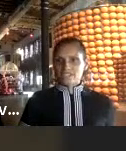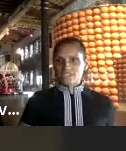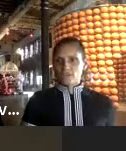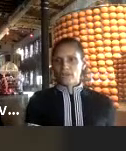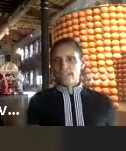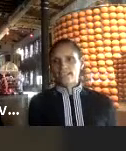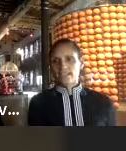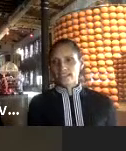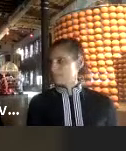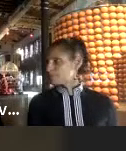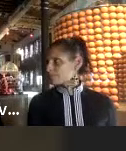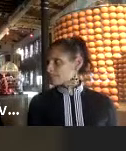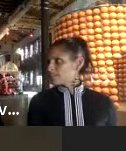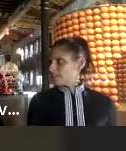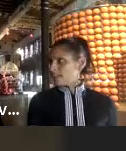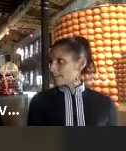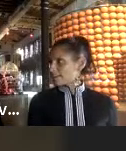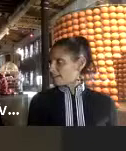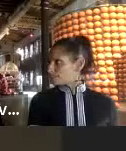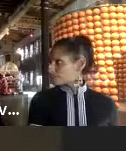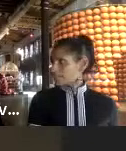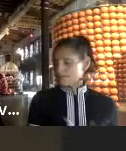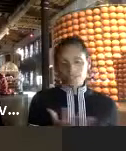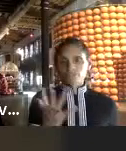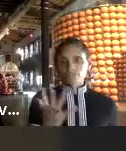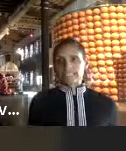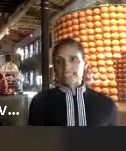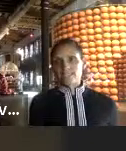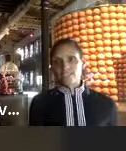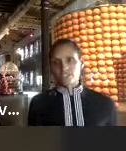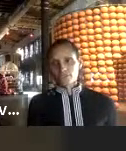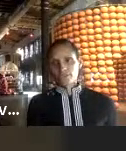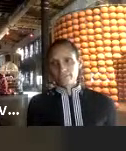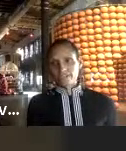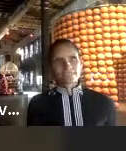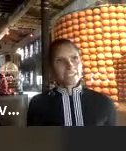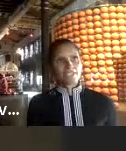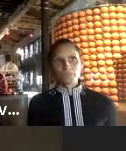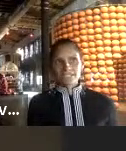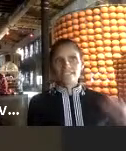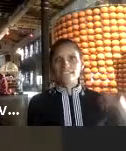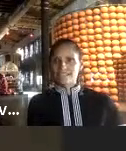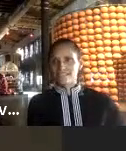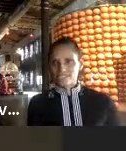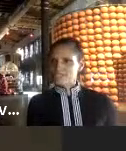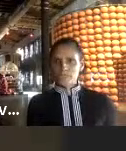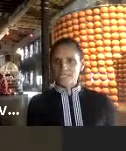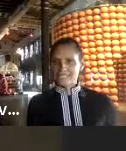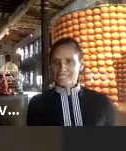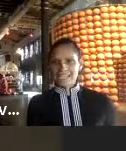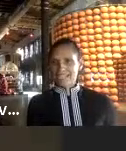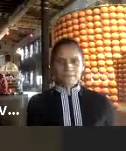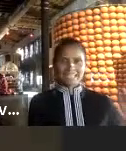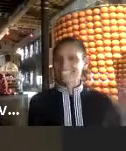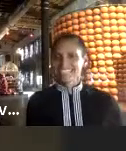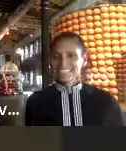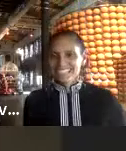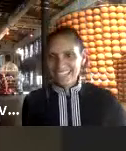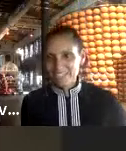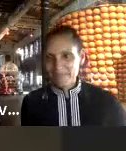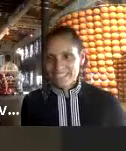Since that show had debuted, really. Mm-hmm. And so we felt like, oh, let's just do this again. I